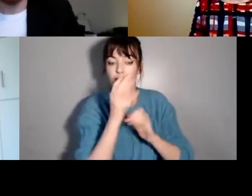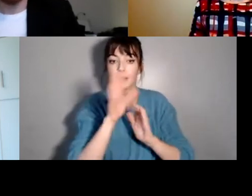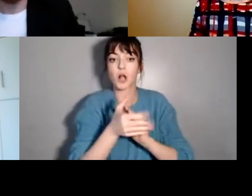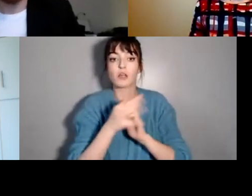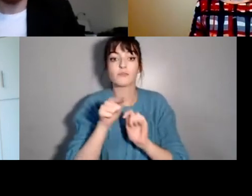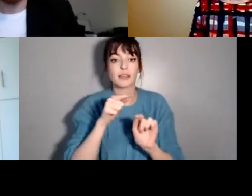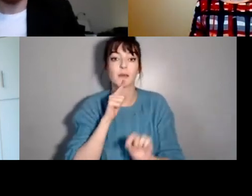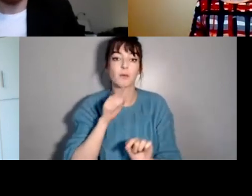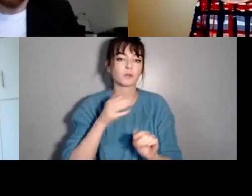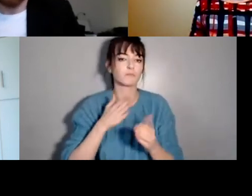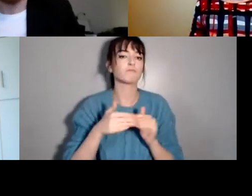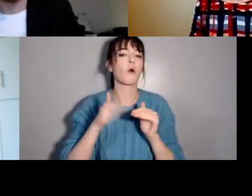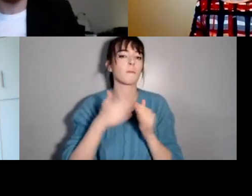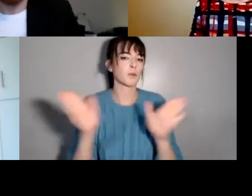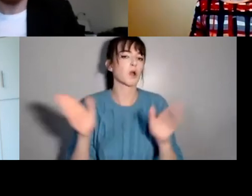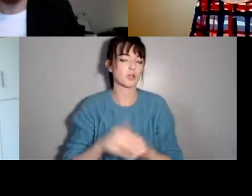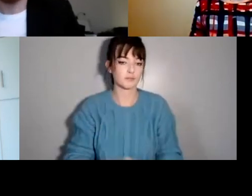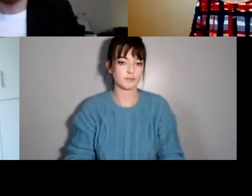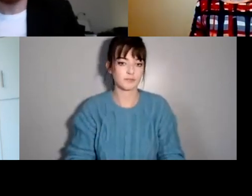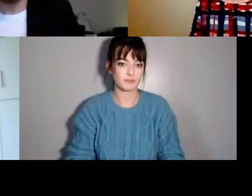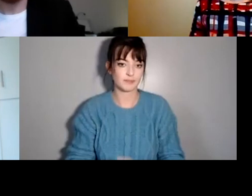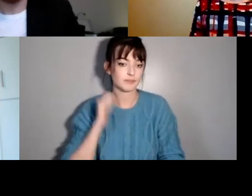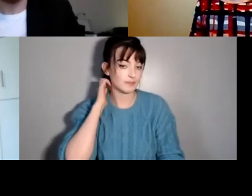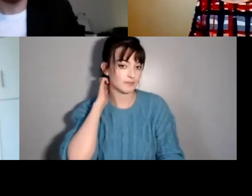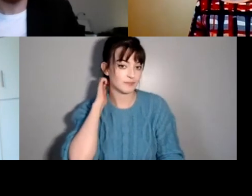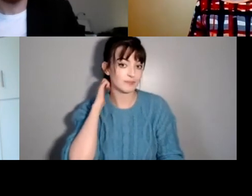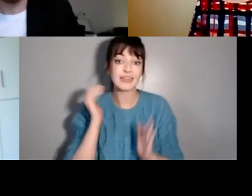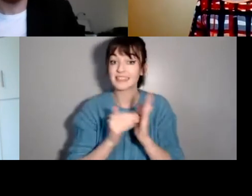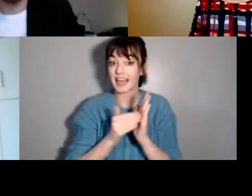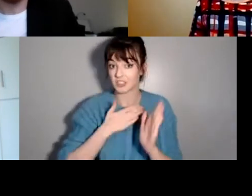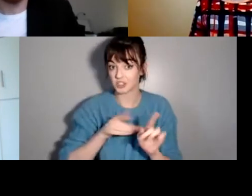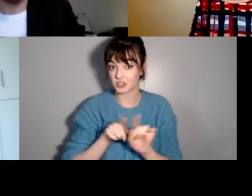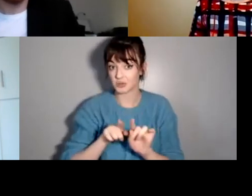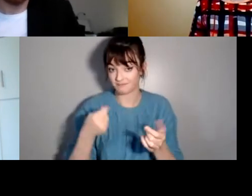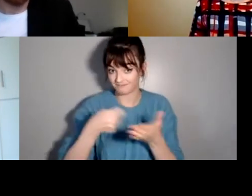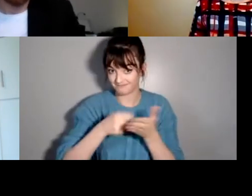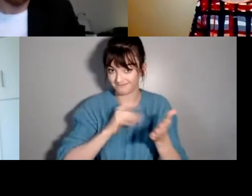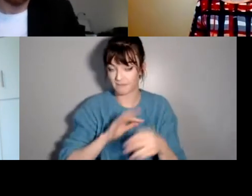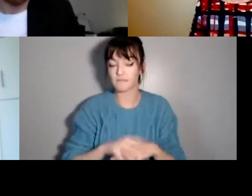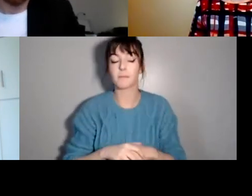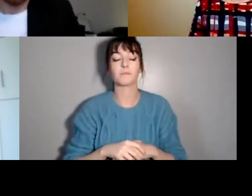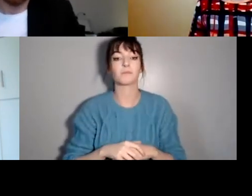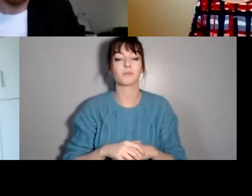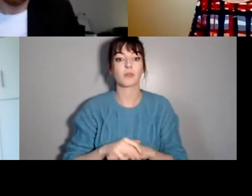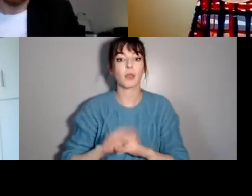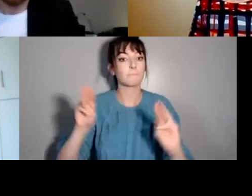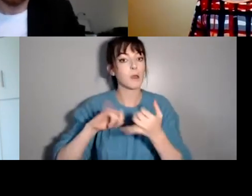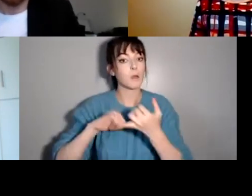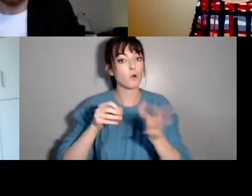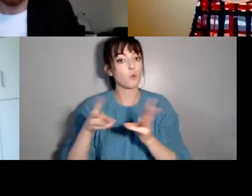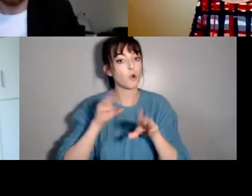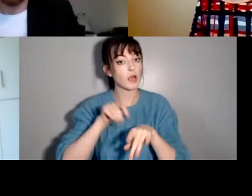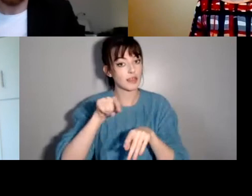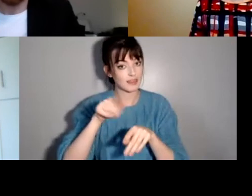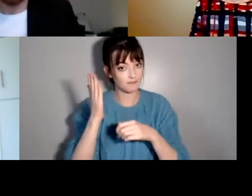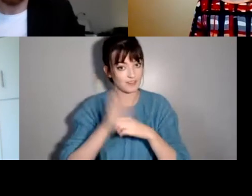but it is much broader. Yeah, and we did, just to say, we people from that who were working on that have seen the results